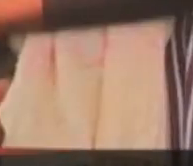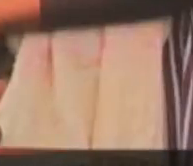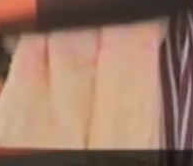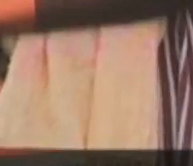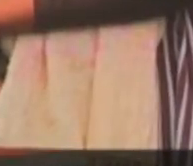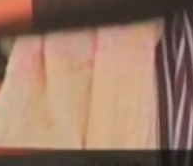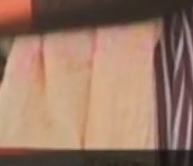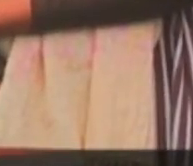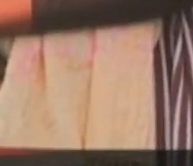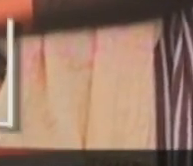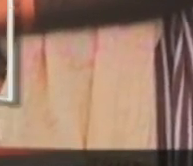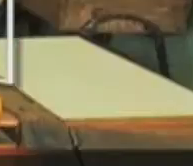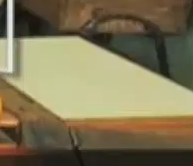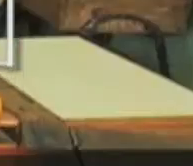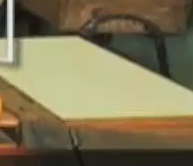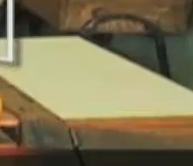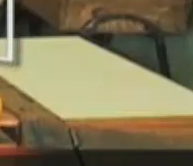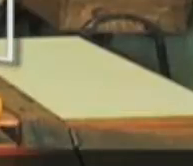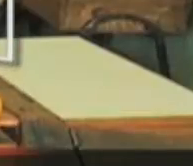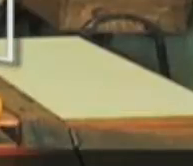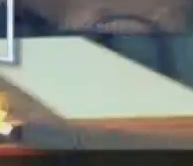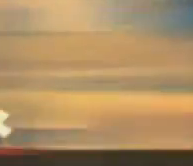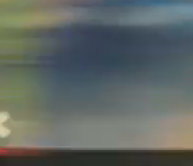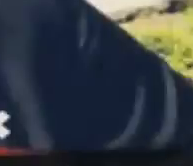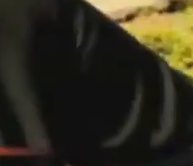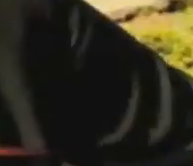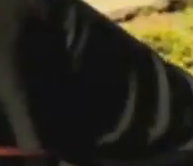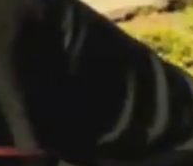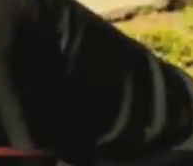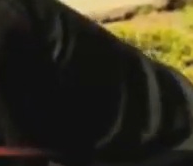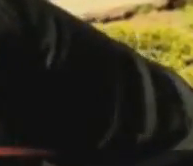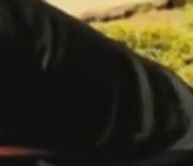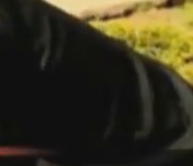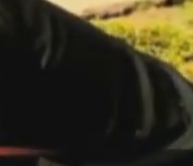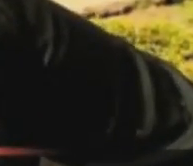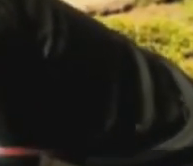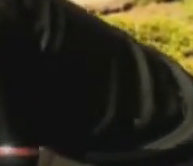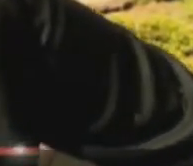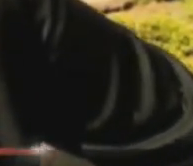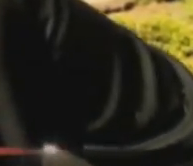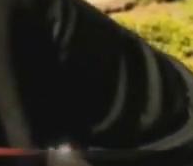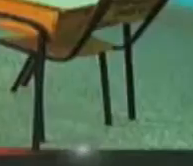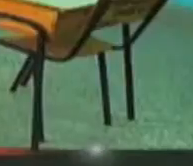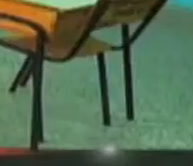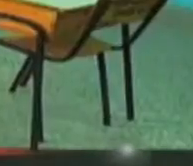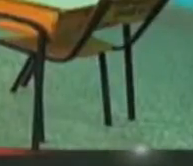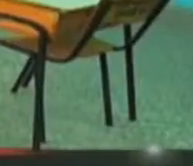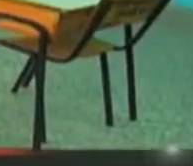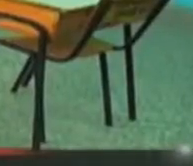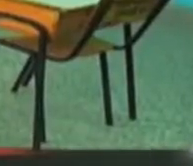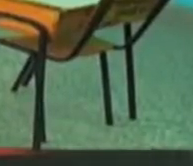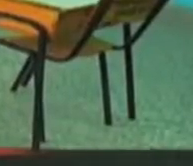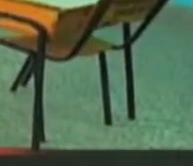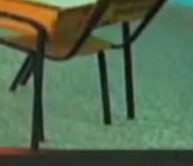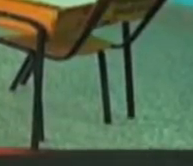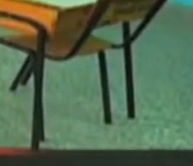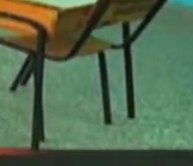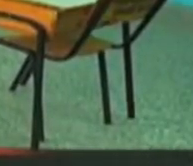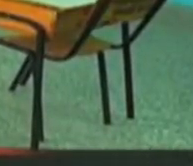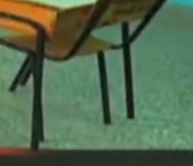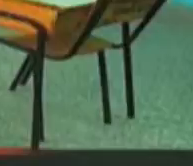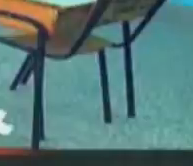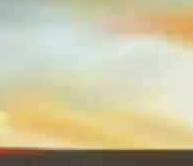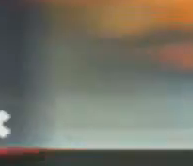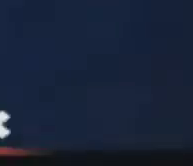shall be no KCP for the year 2020. Surely, with all the technicals we have, we couldn't figure out a way to transition our children. We can do